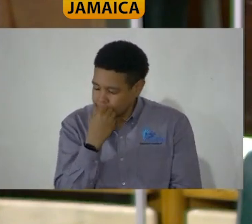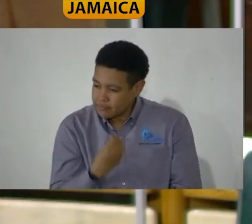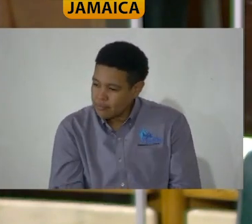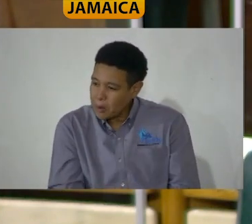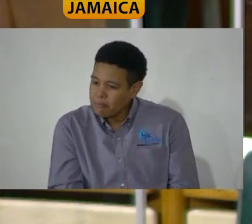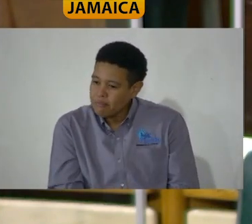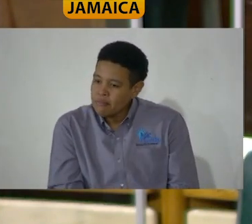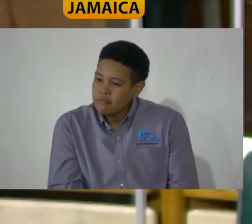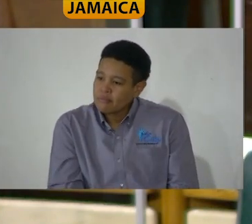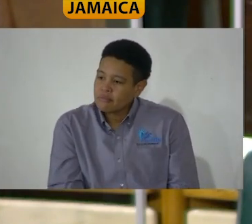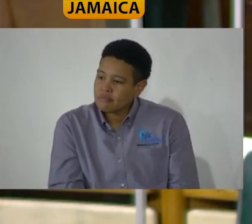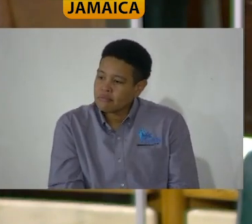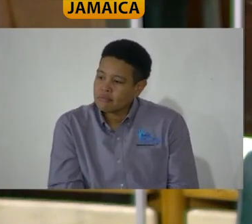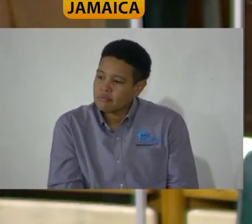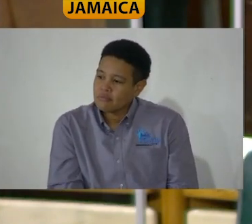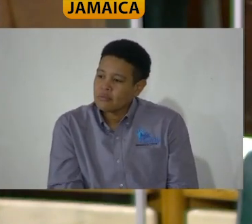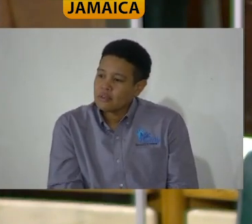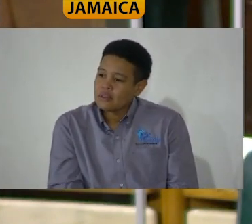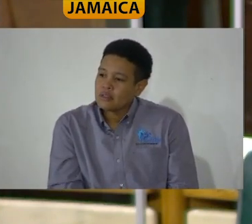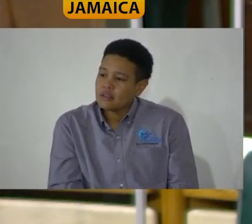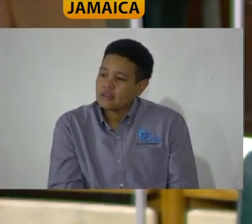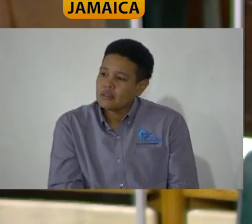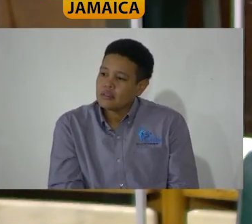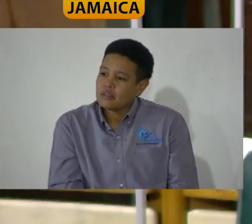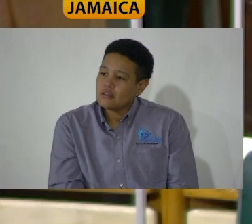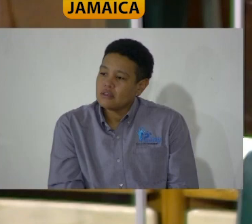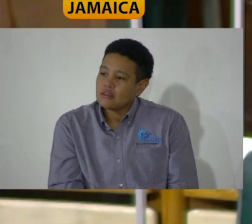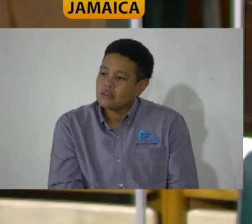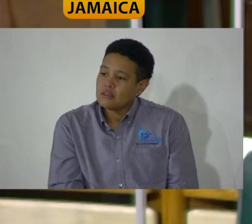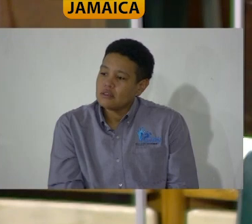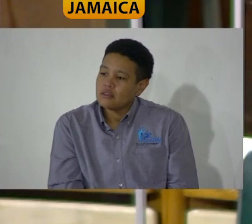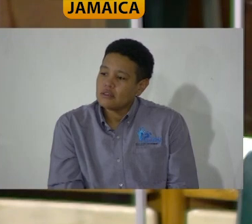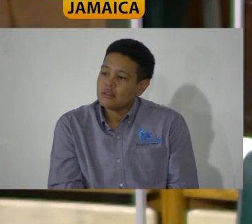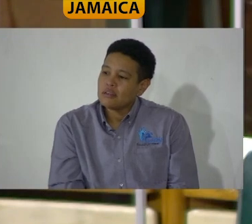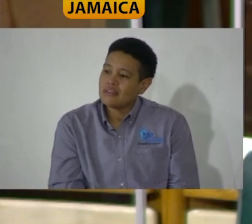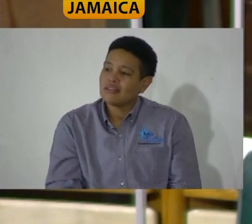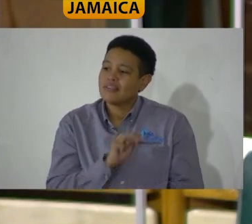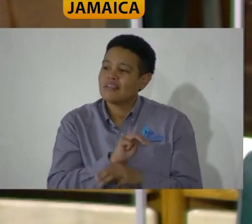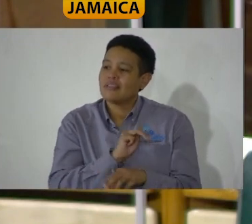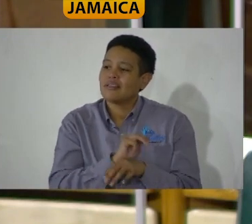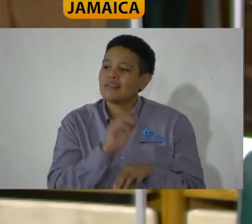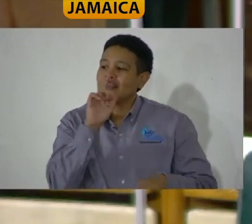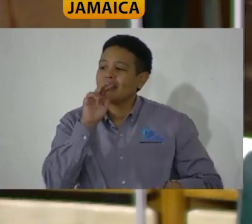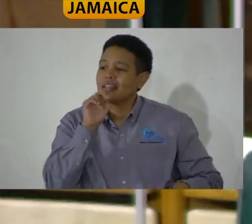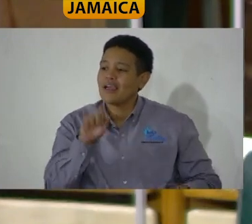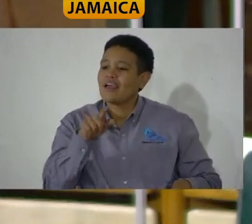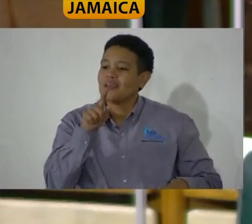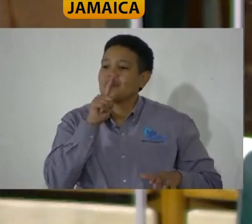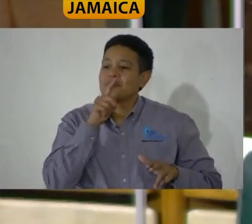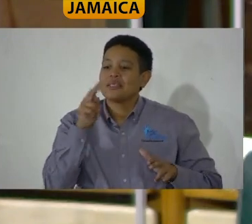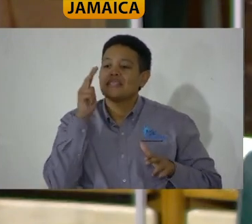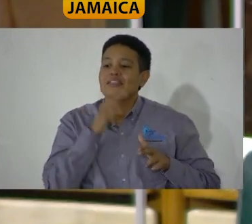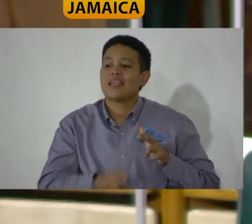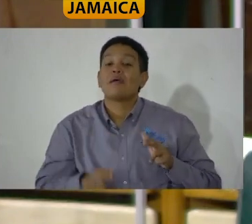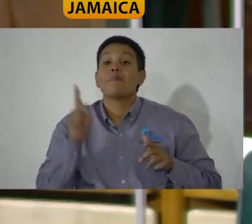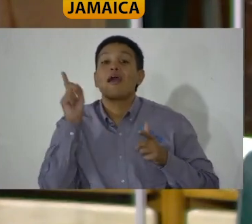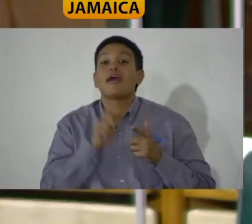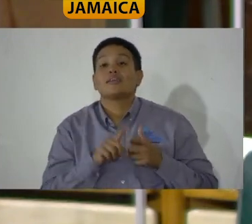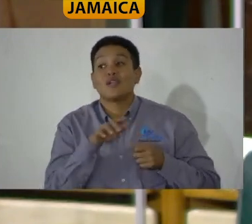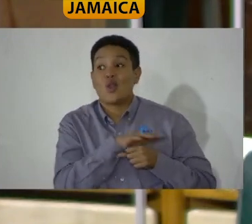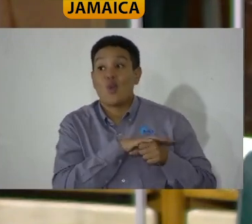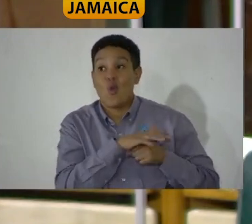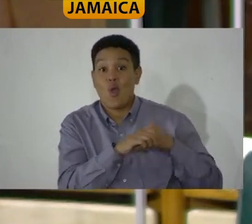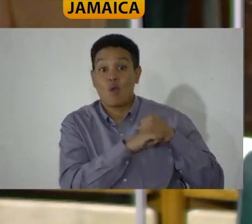Minister Clark, that this would be a temporary measure until local market recalibrates